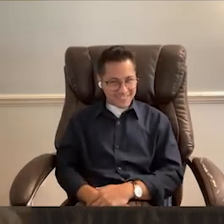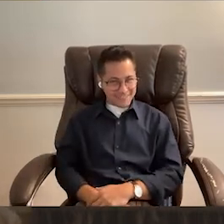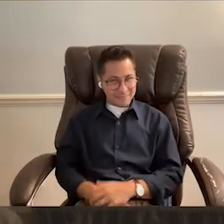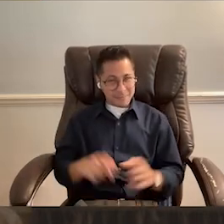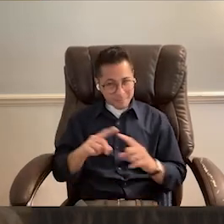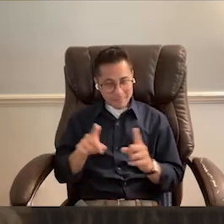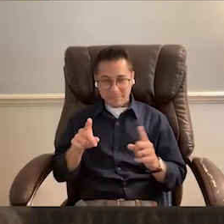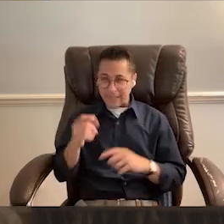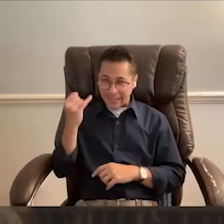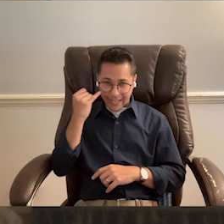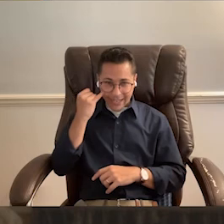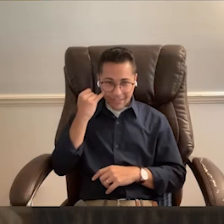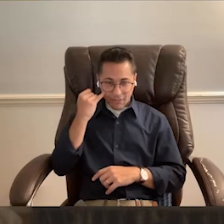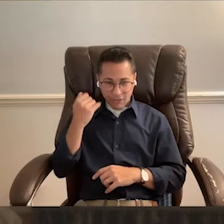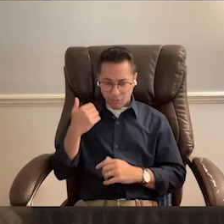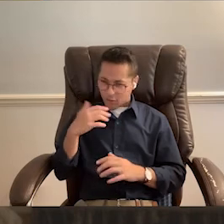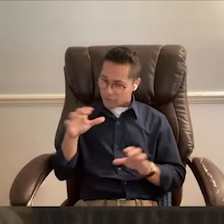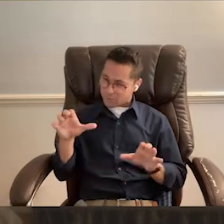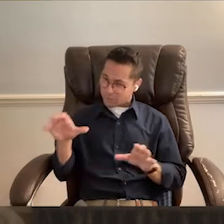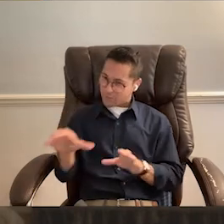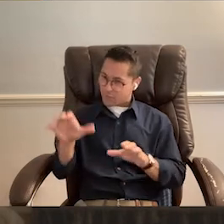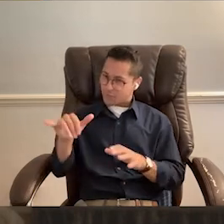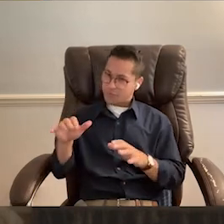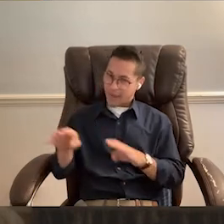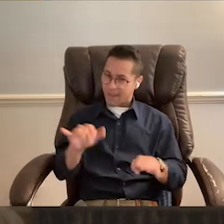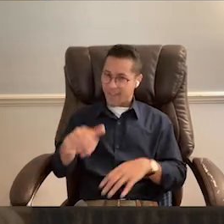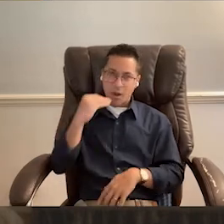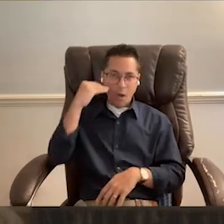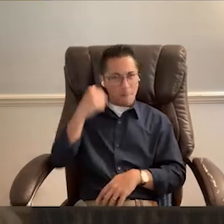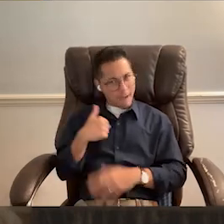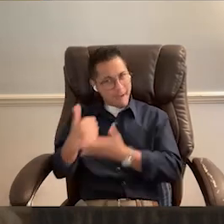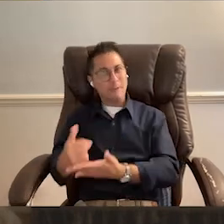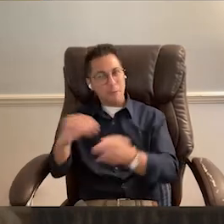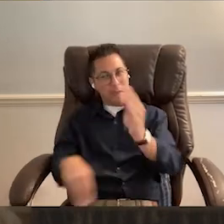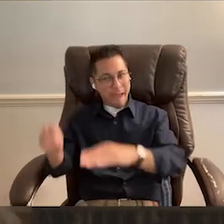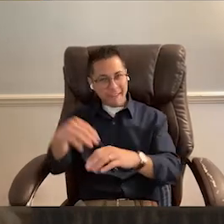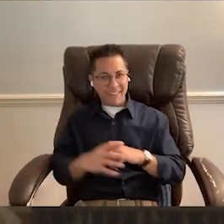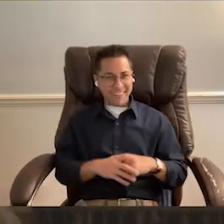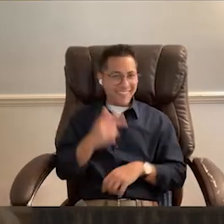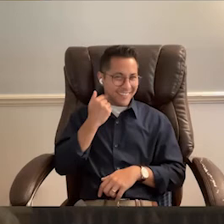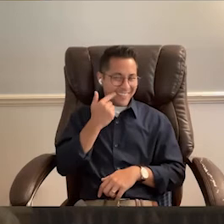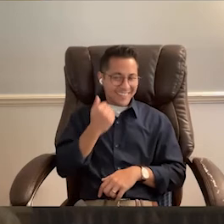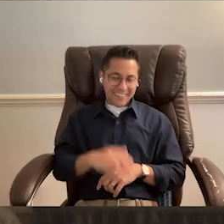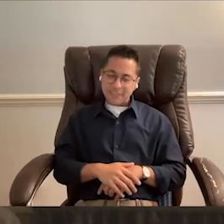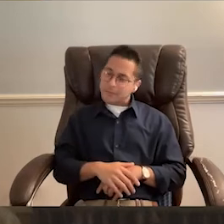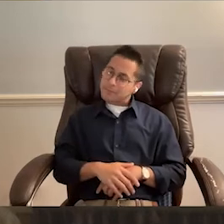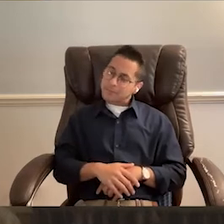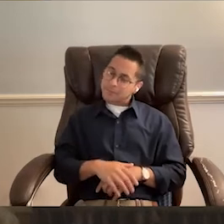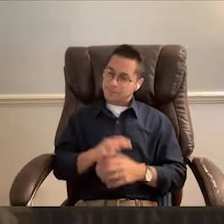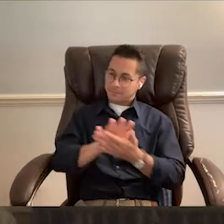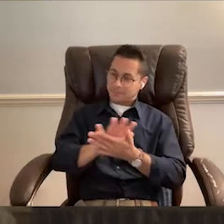My mom's helped me pack when I was You know, I was little like, too. you want to go to a nice group home? Let me help you pack.